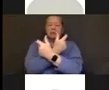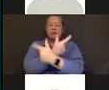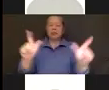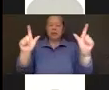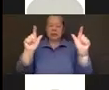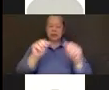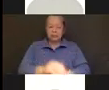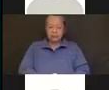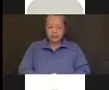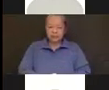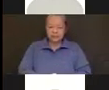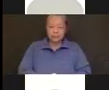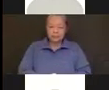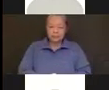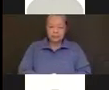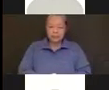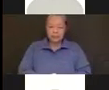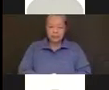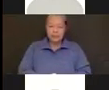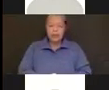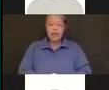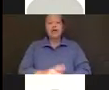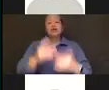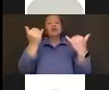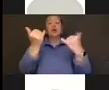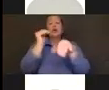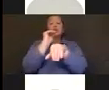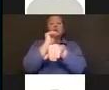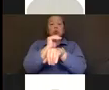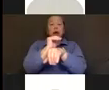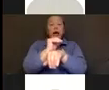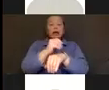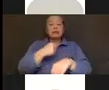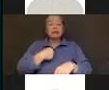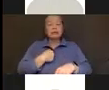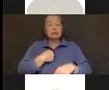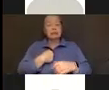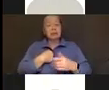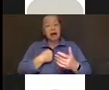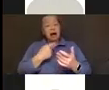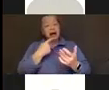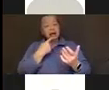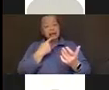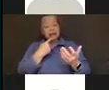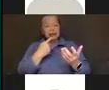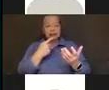So this is what I assert tonight, that advocacy, because we're talking about advocacy